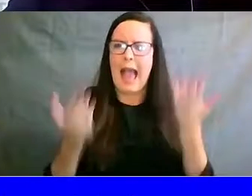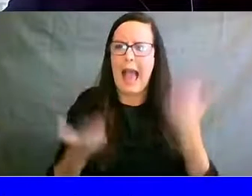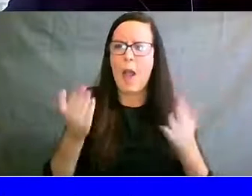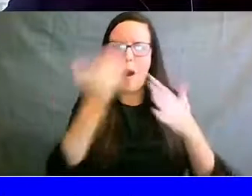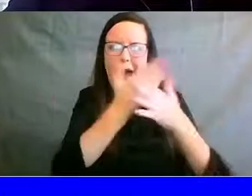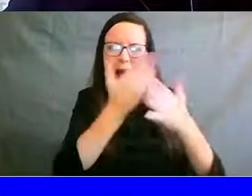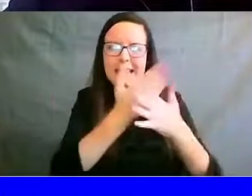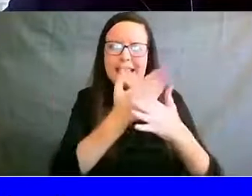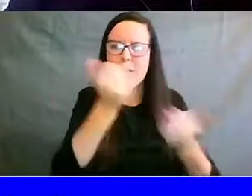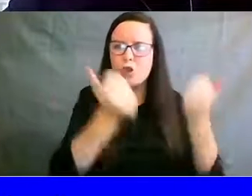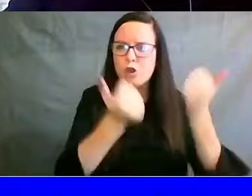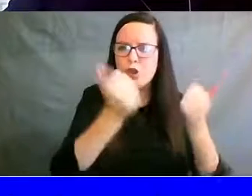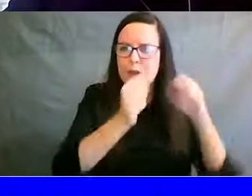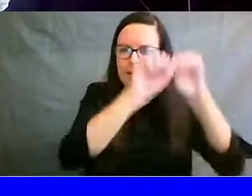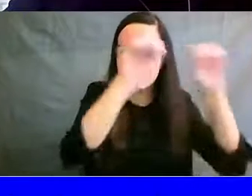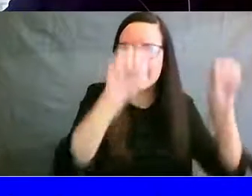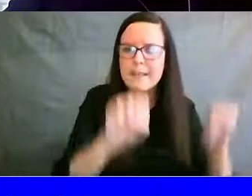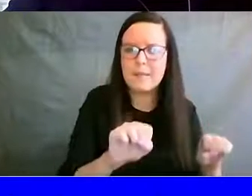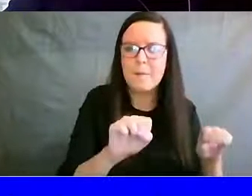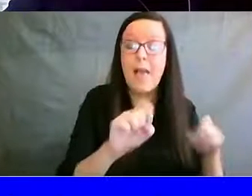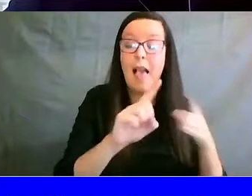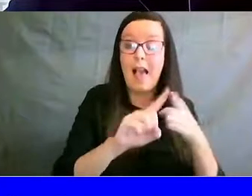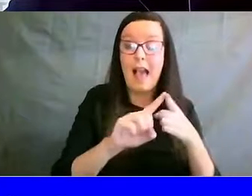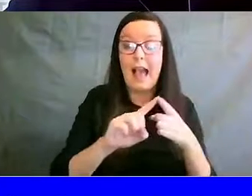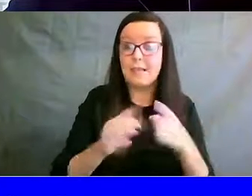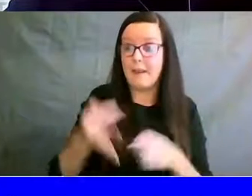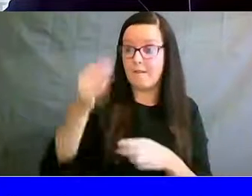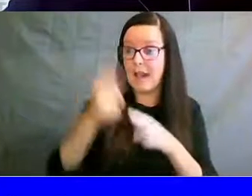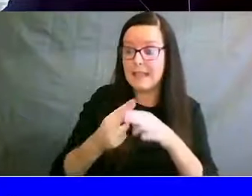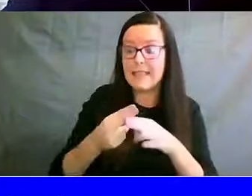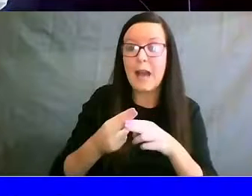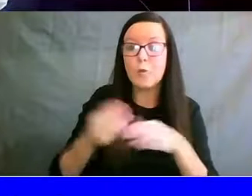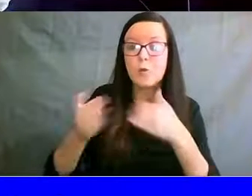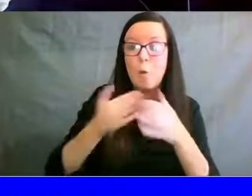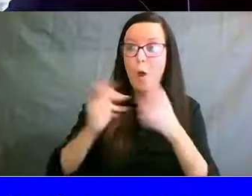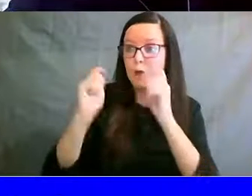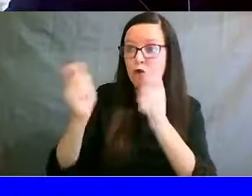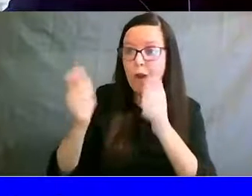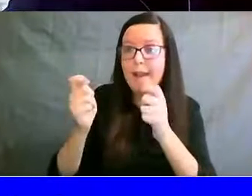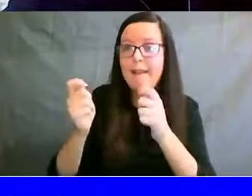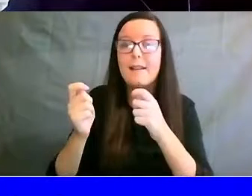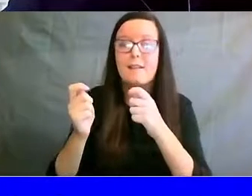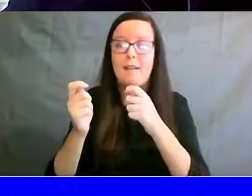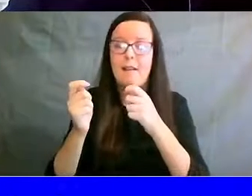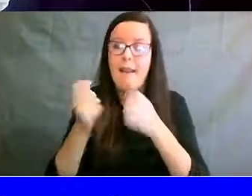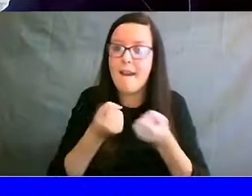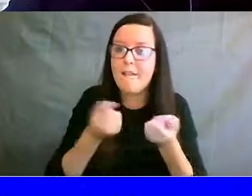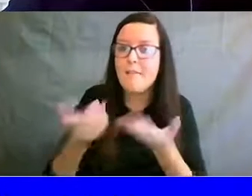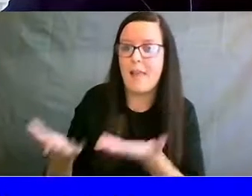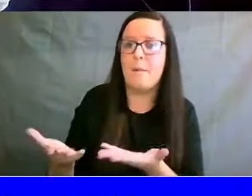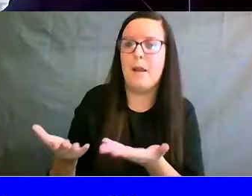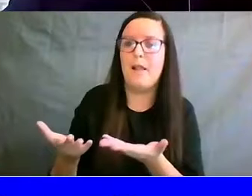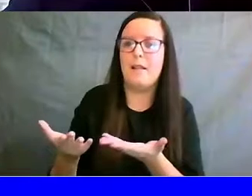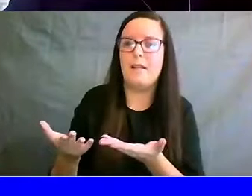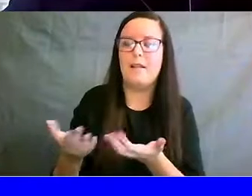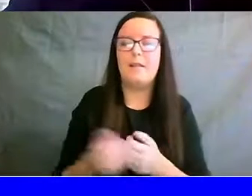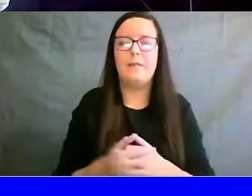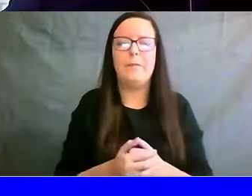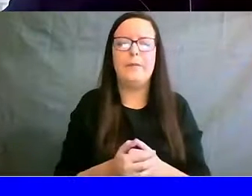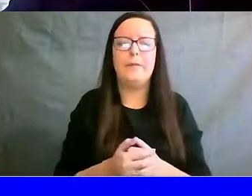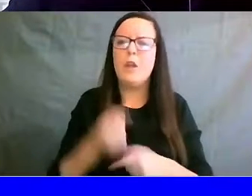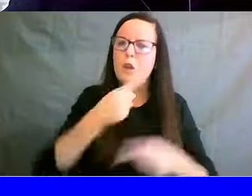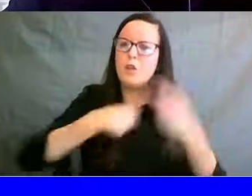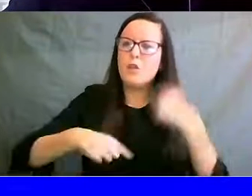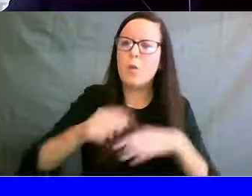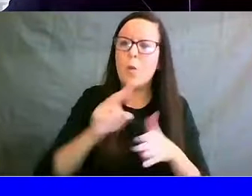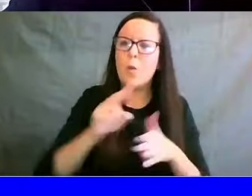to identify training and resource needs that they could draw on. We used this research and